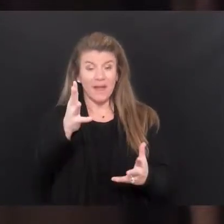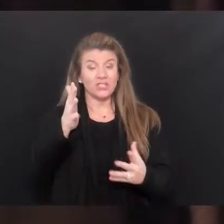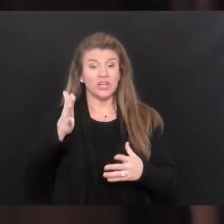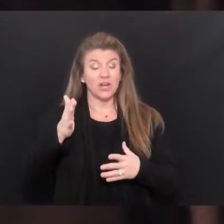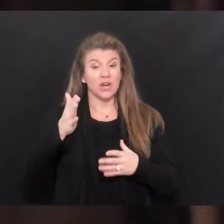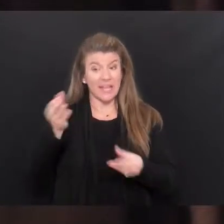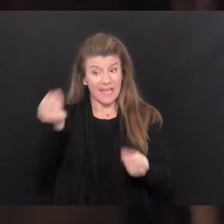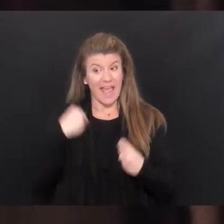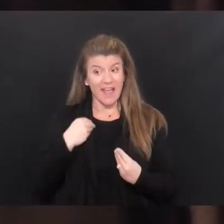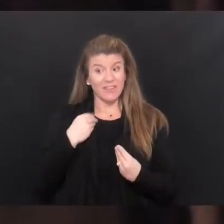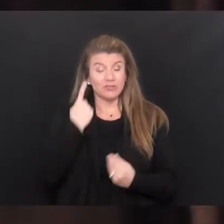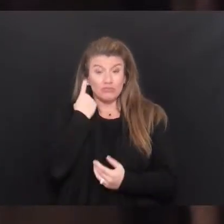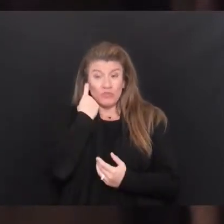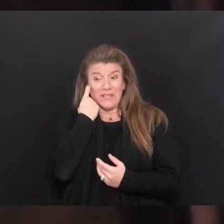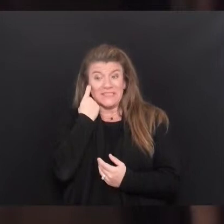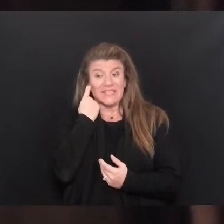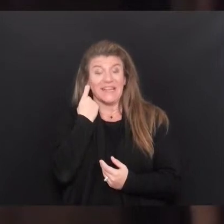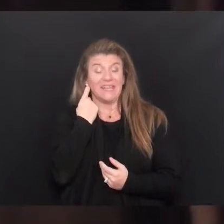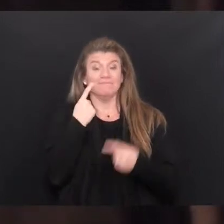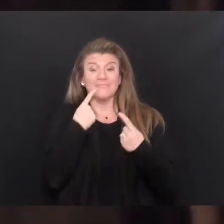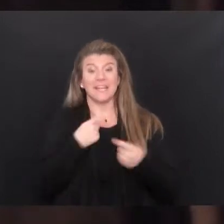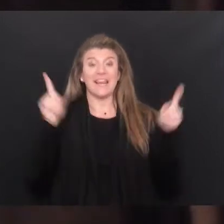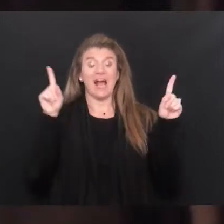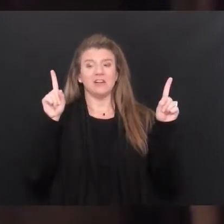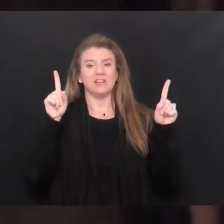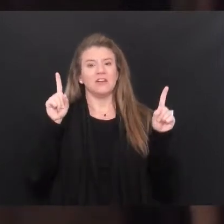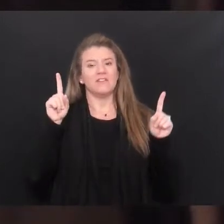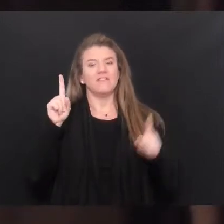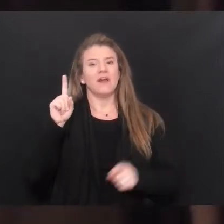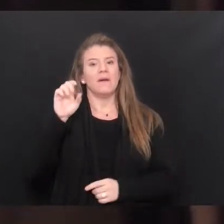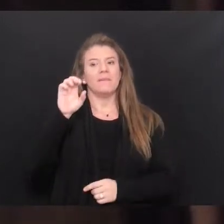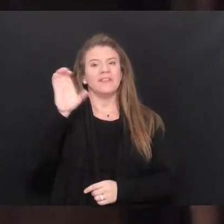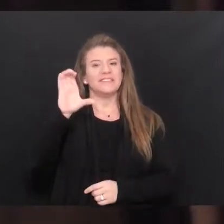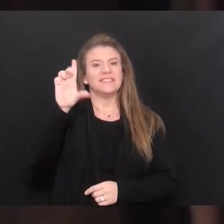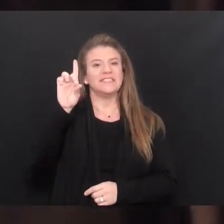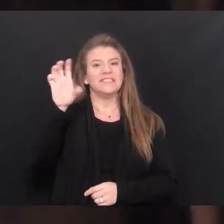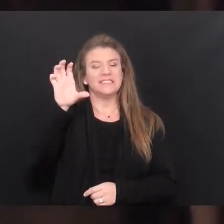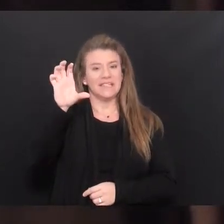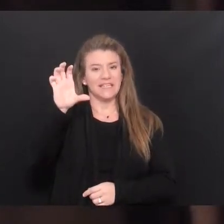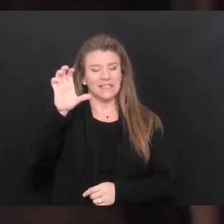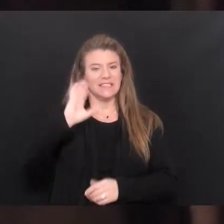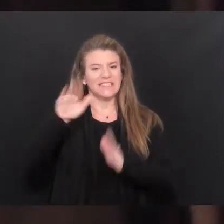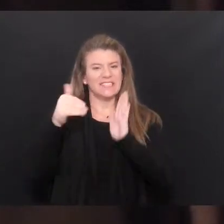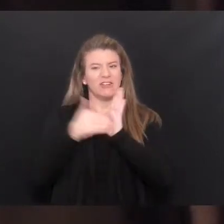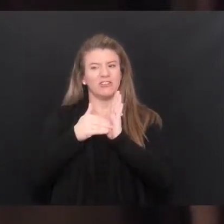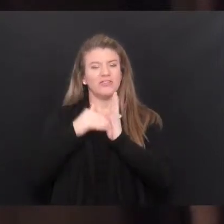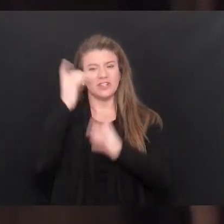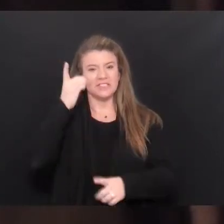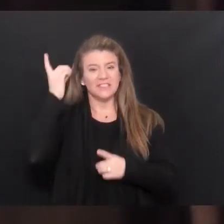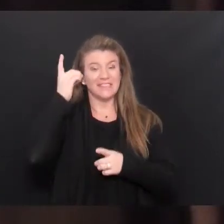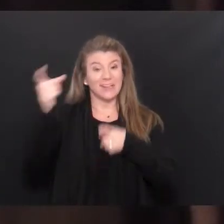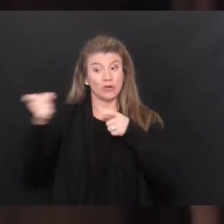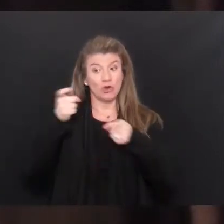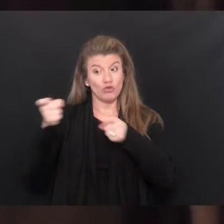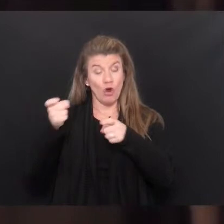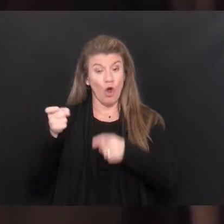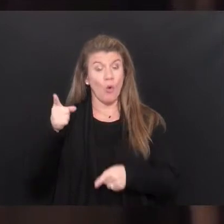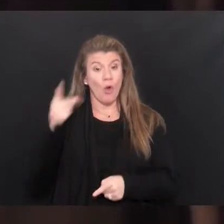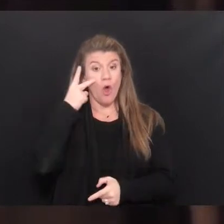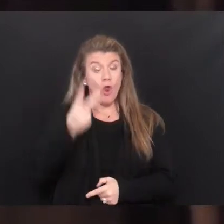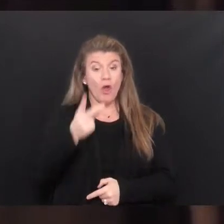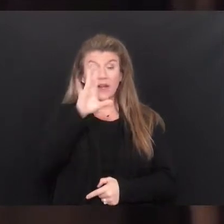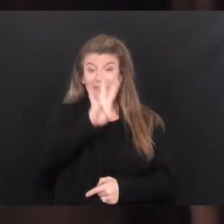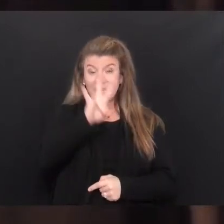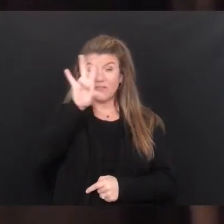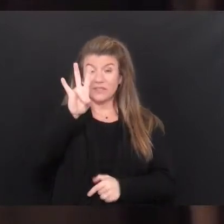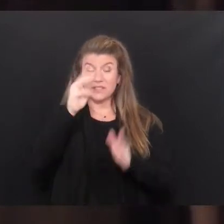shared just recently came out of the Centers for Disease Control. And in looking at 77 million